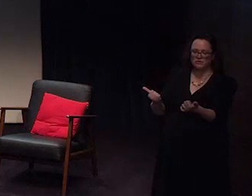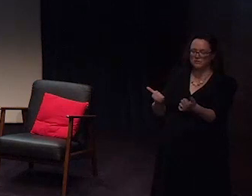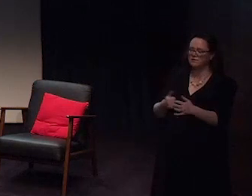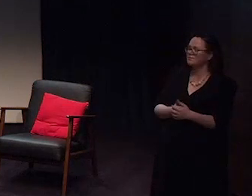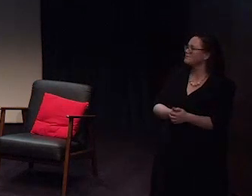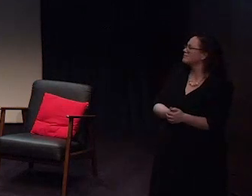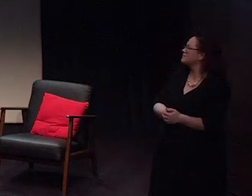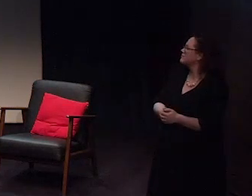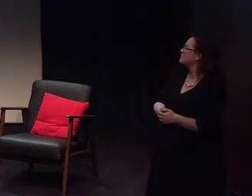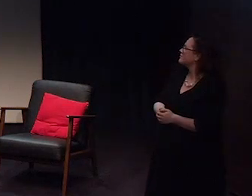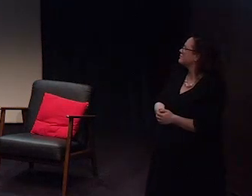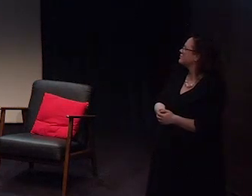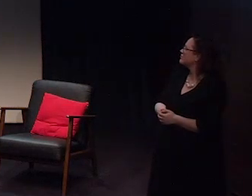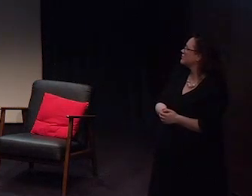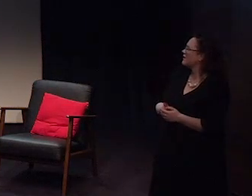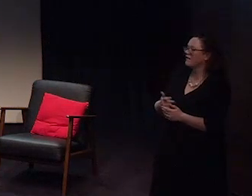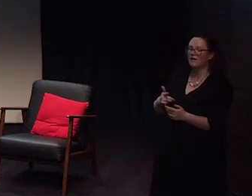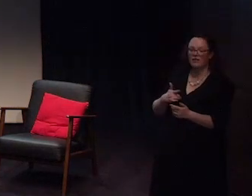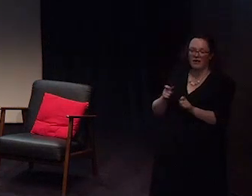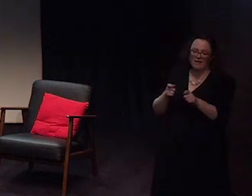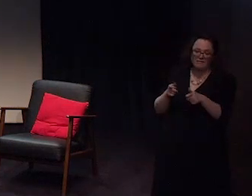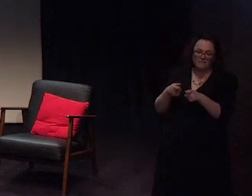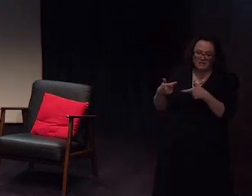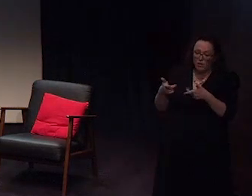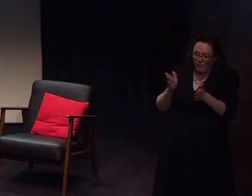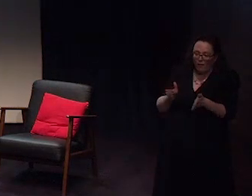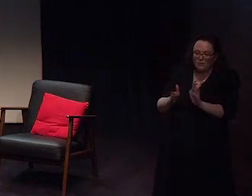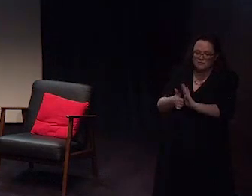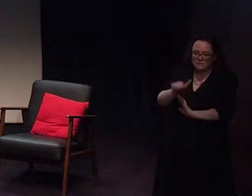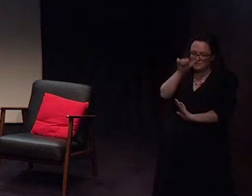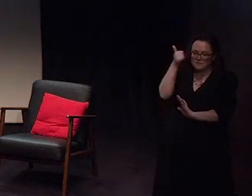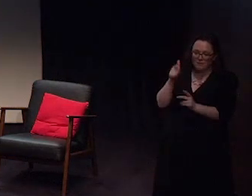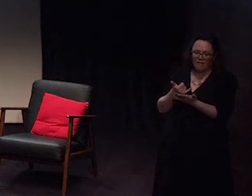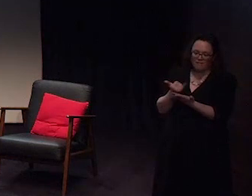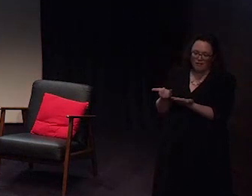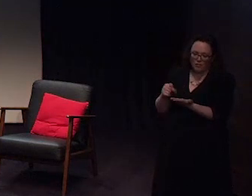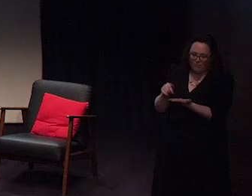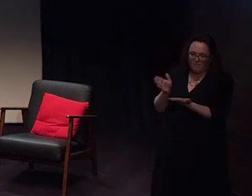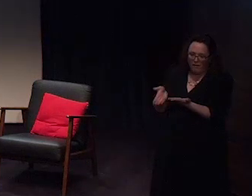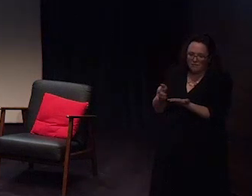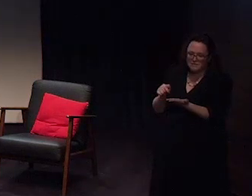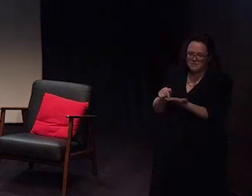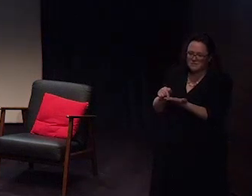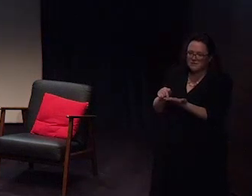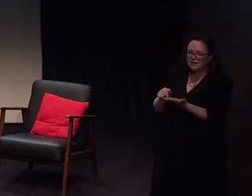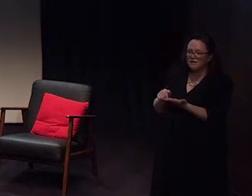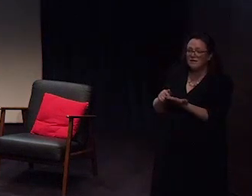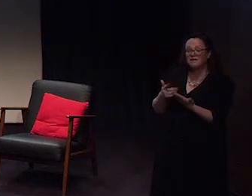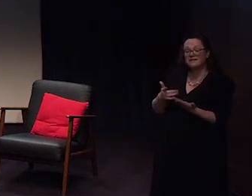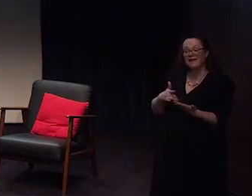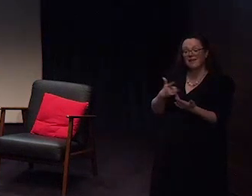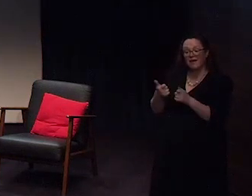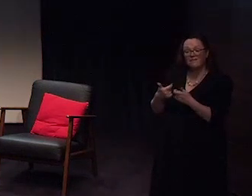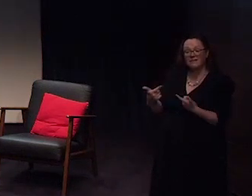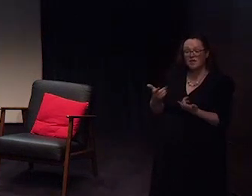Of course, for live video, you need a smartphone and data network. This can be a limitation. Today, live video is very useful for